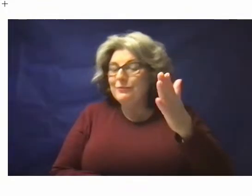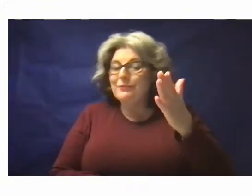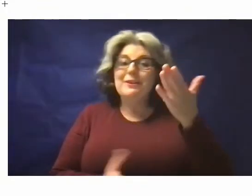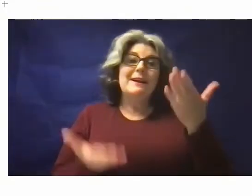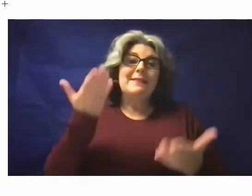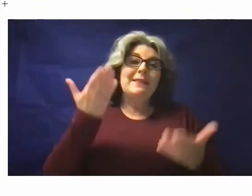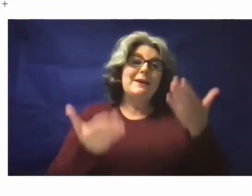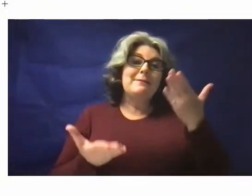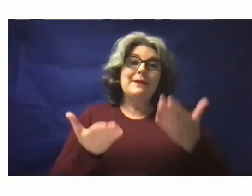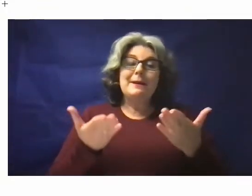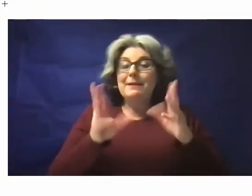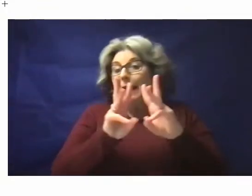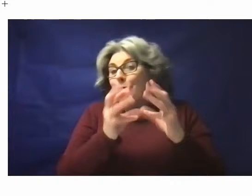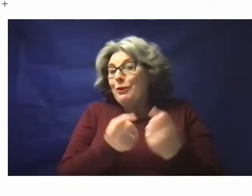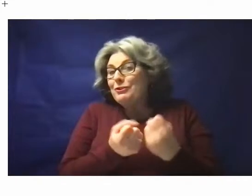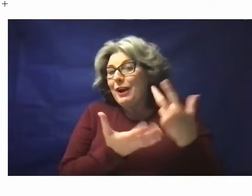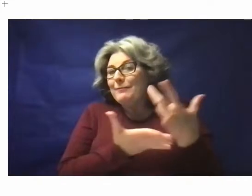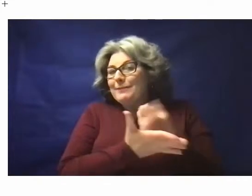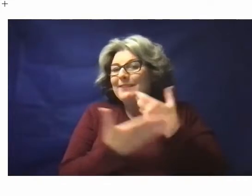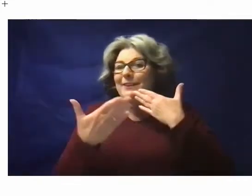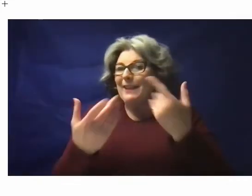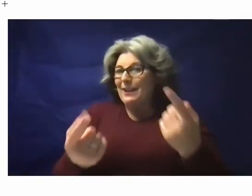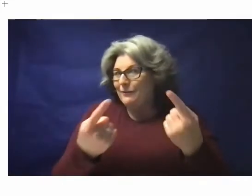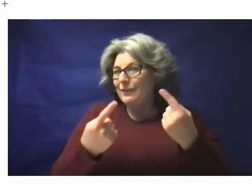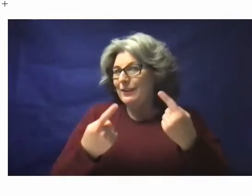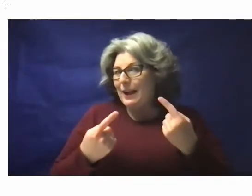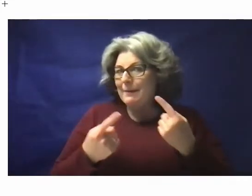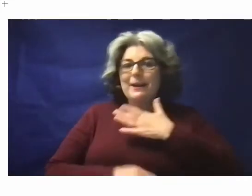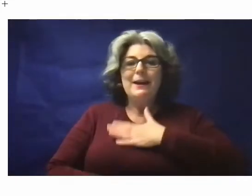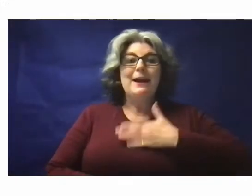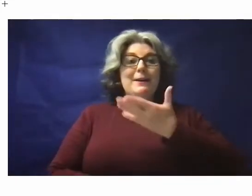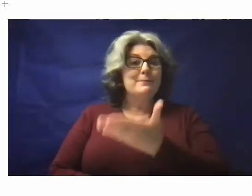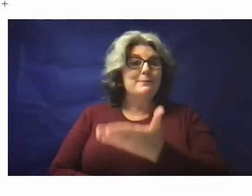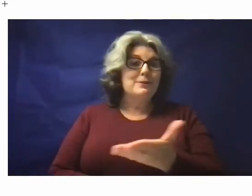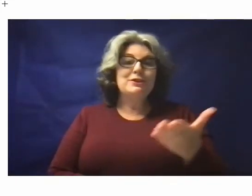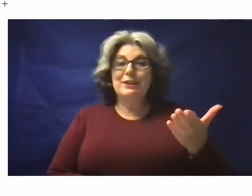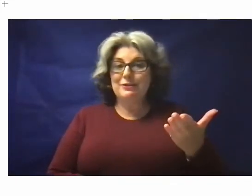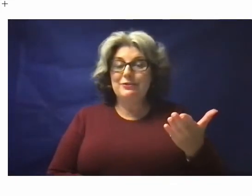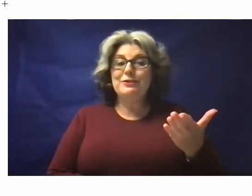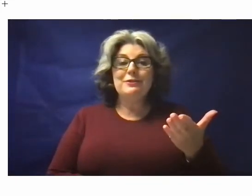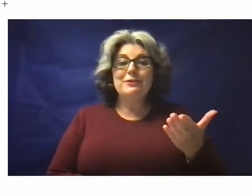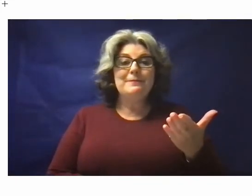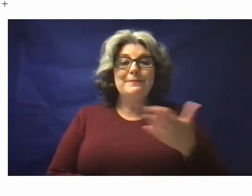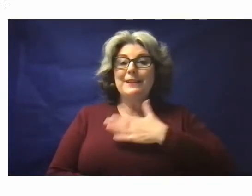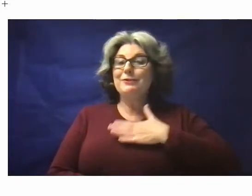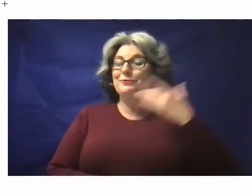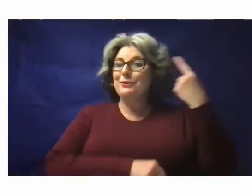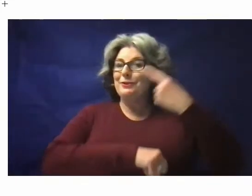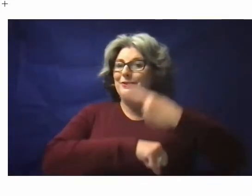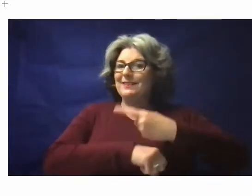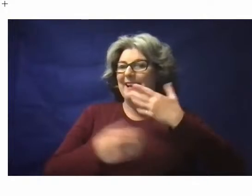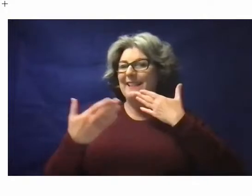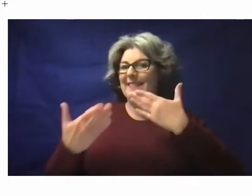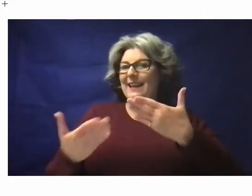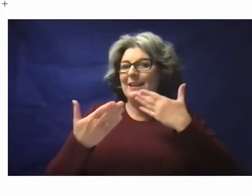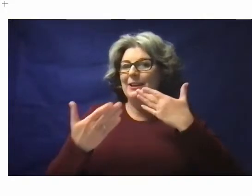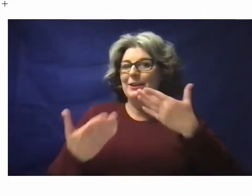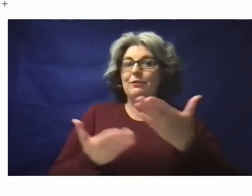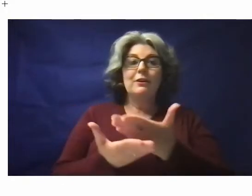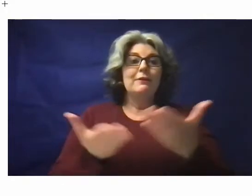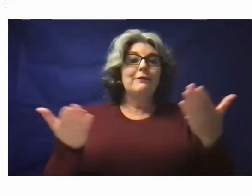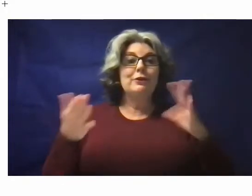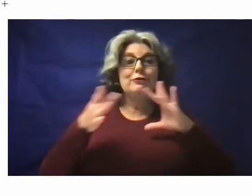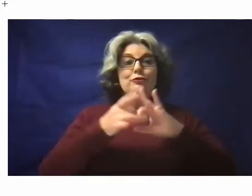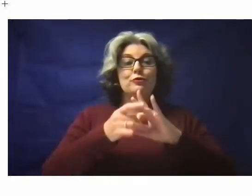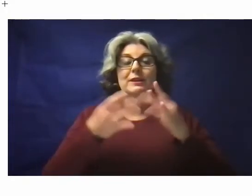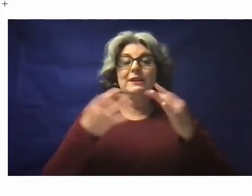workshops. So thank you for coming and I appreciate you and enjoy the rest of your day. And for everyone else joining us today,